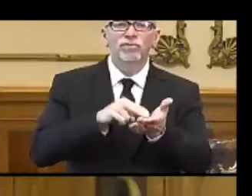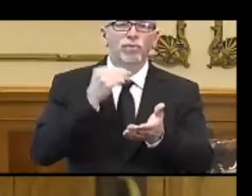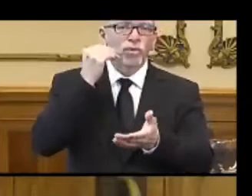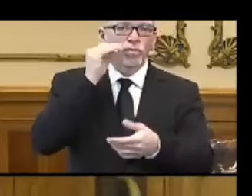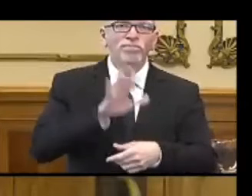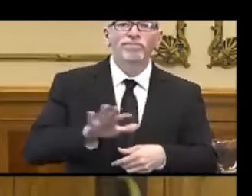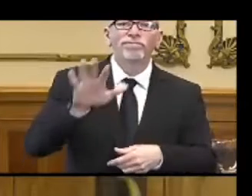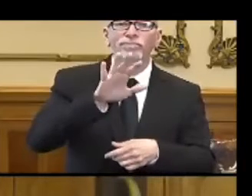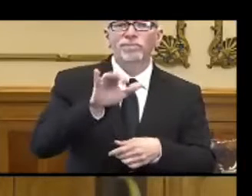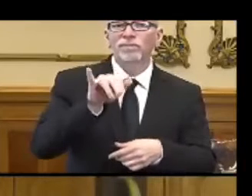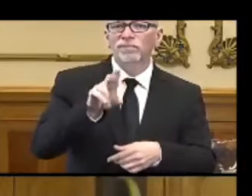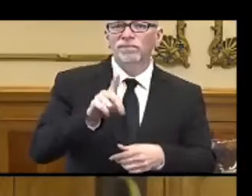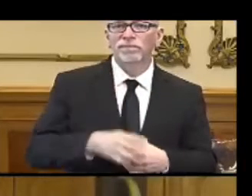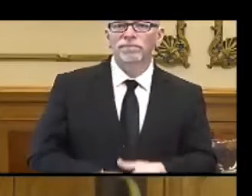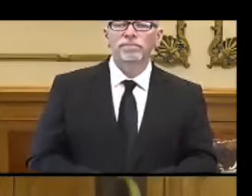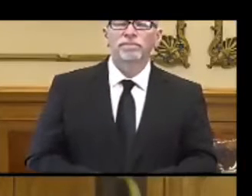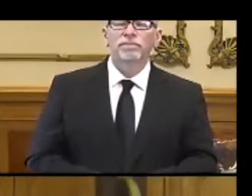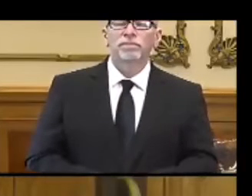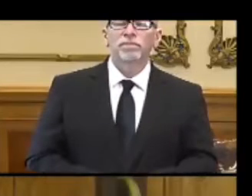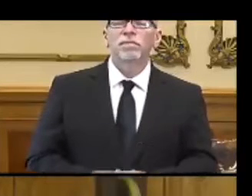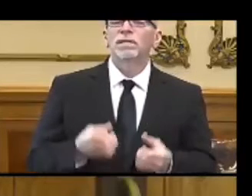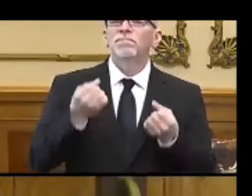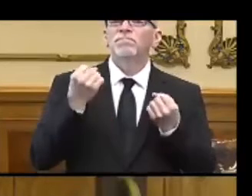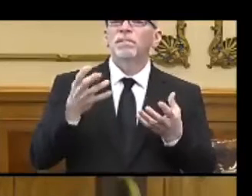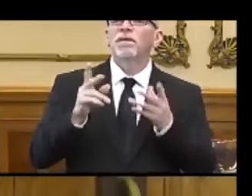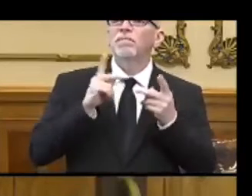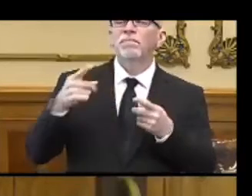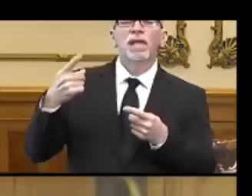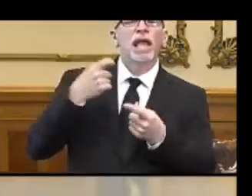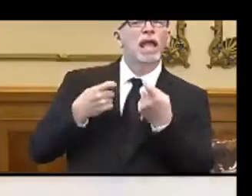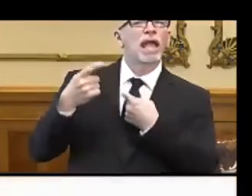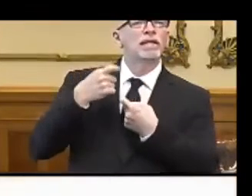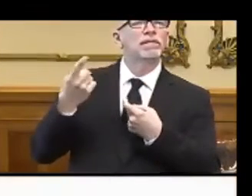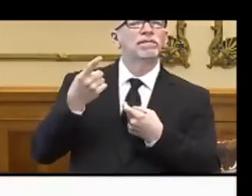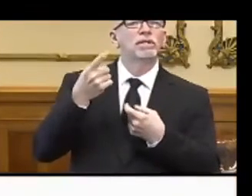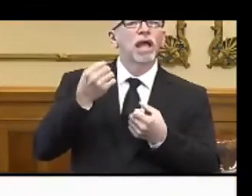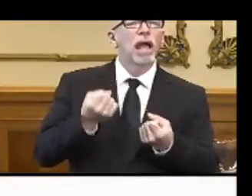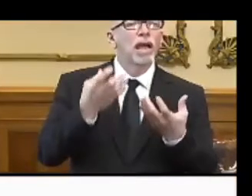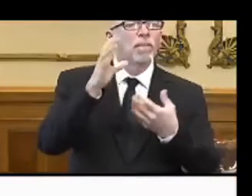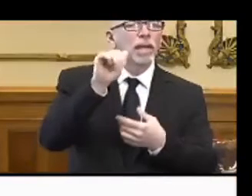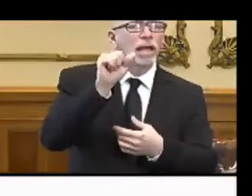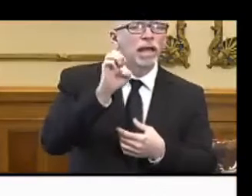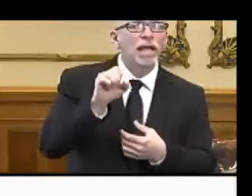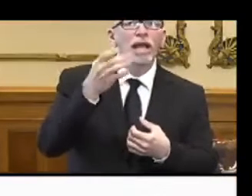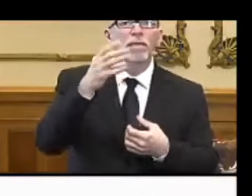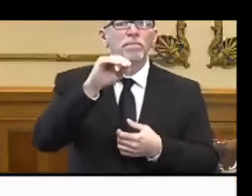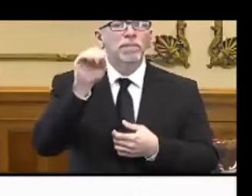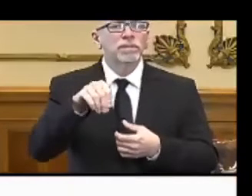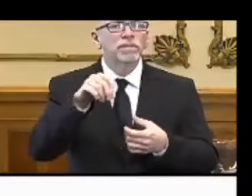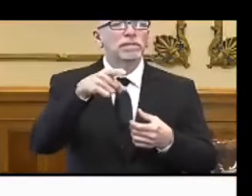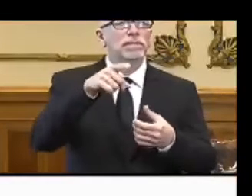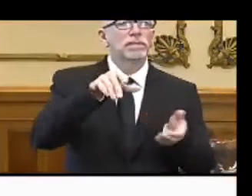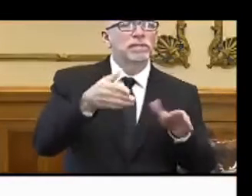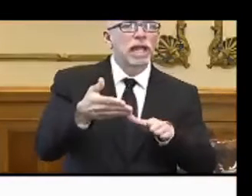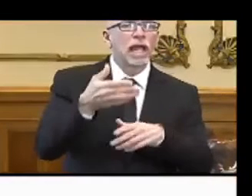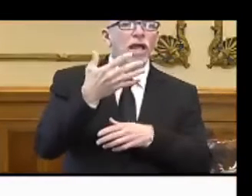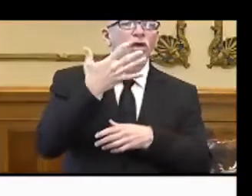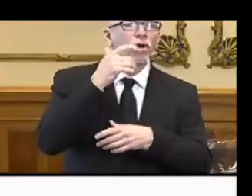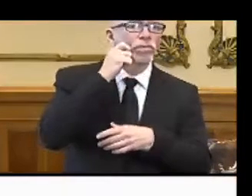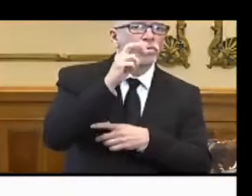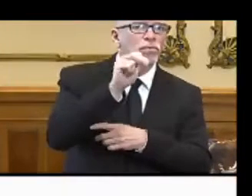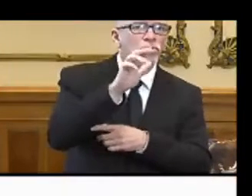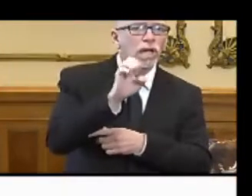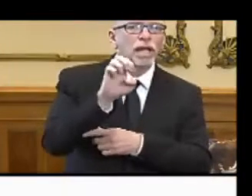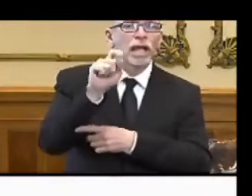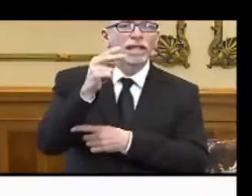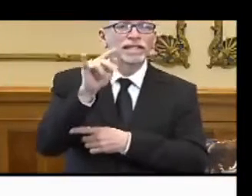state. Many of you have been asking for a breakdown in cases and in deaths by race and ethnicity. We'll be adding